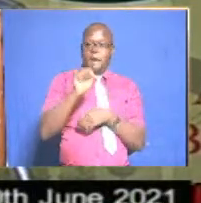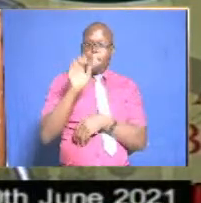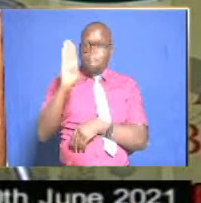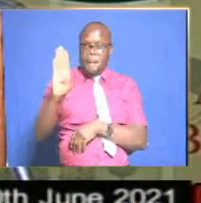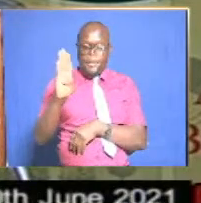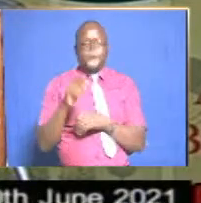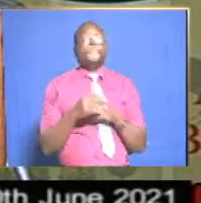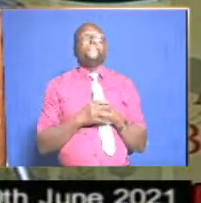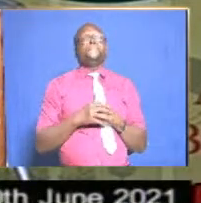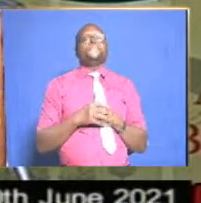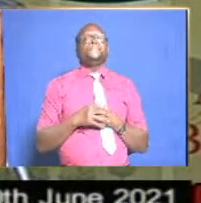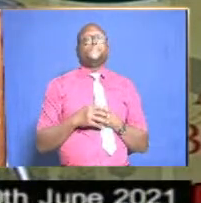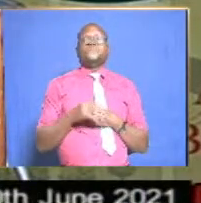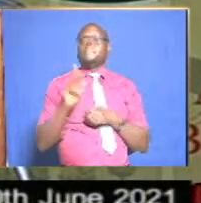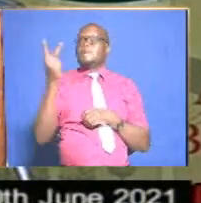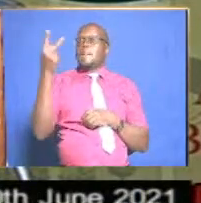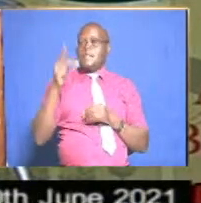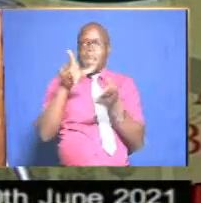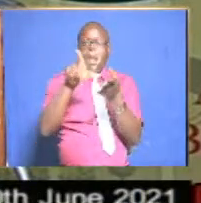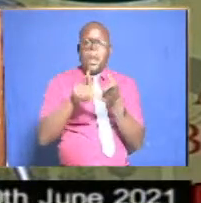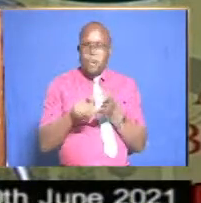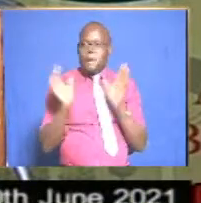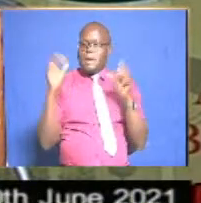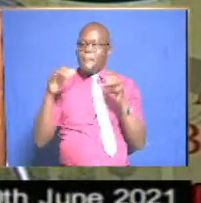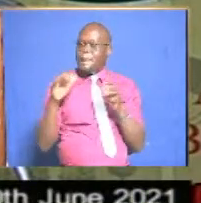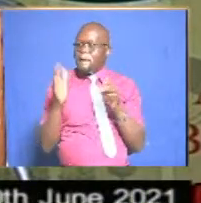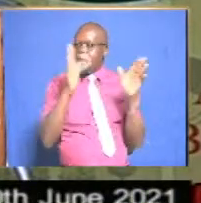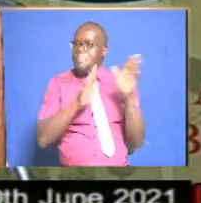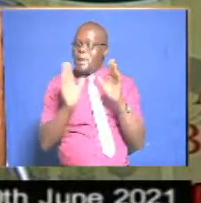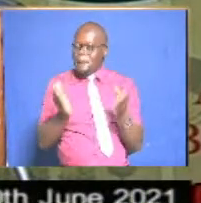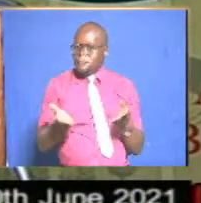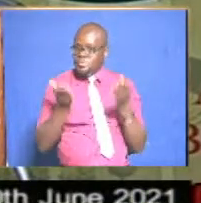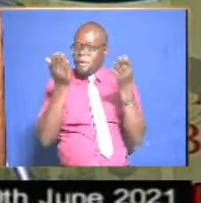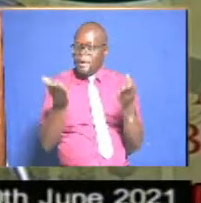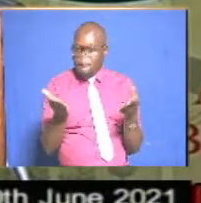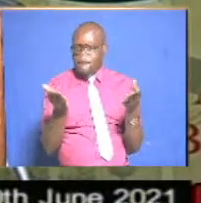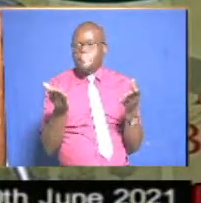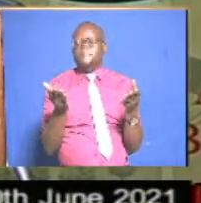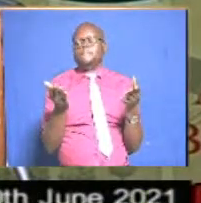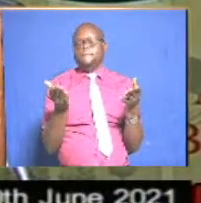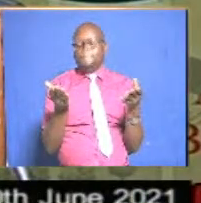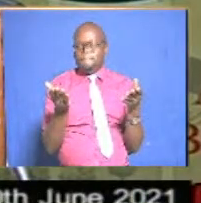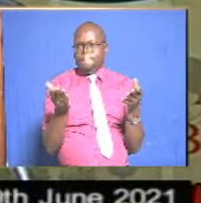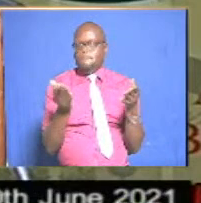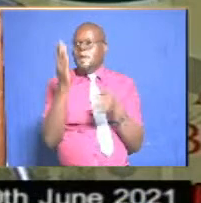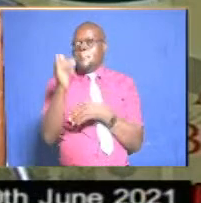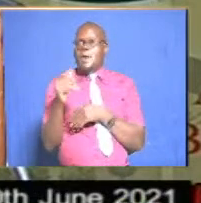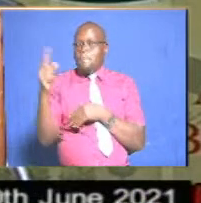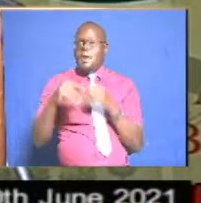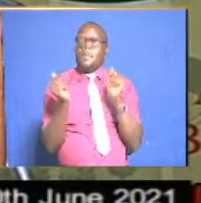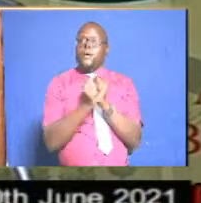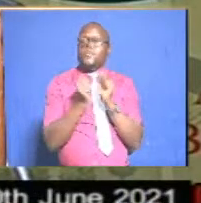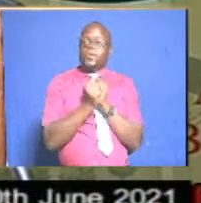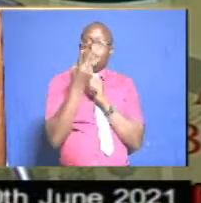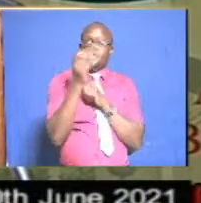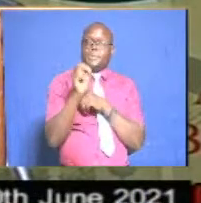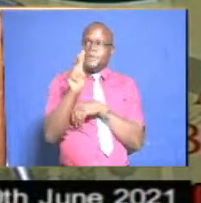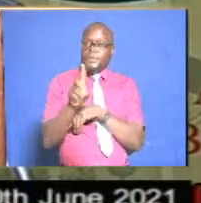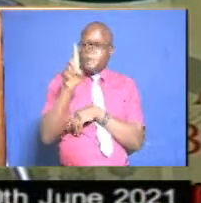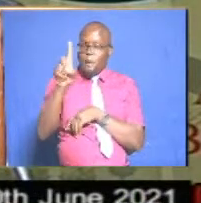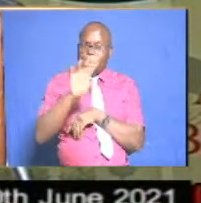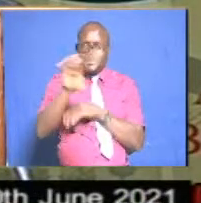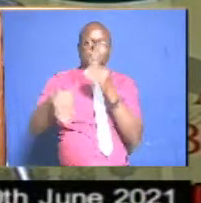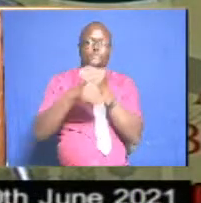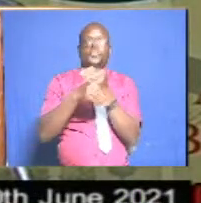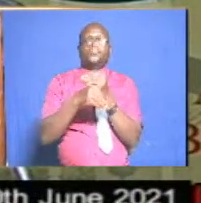Speaker, the Kenya Mortgage Refinance Company is scheduled to issue an infrastructure bond by October 2021 to raise additional